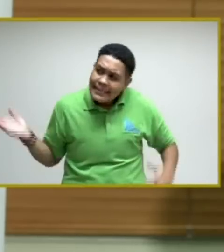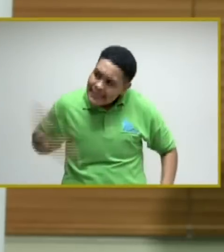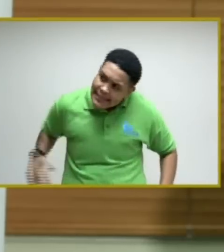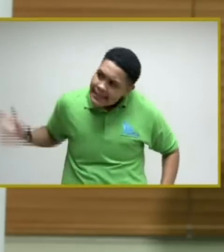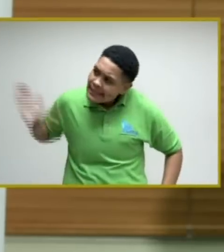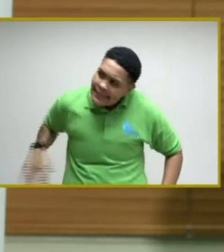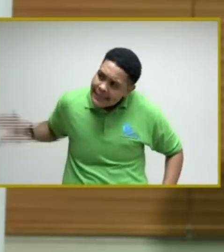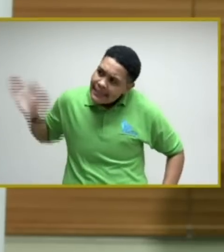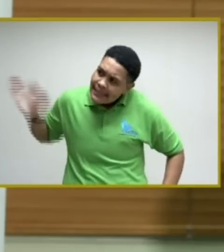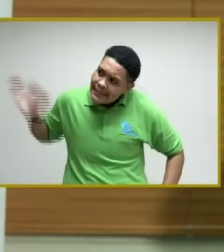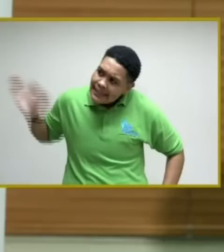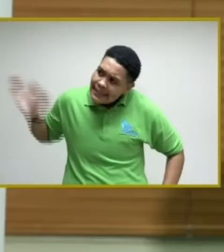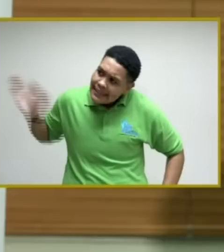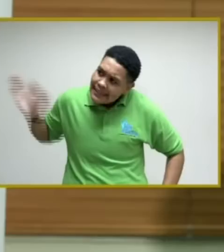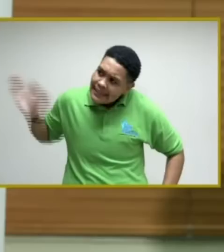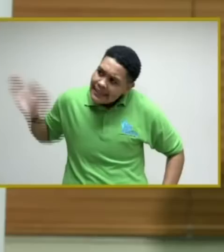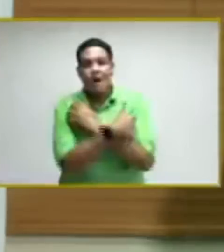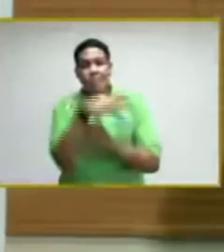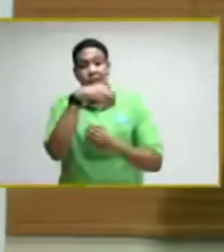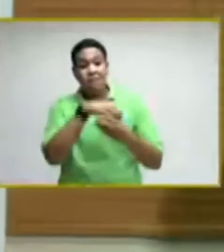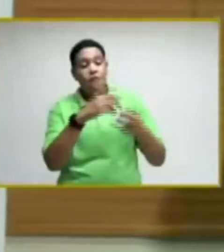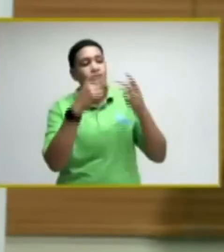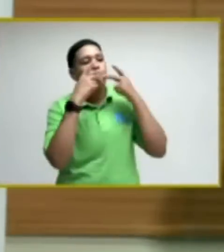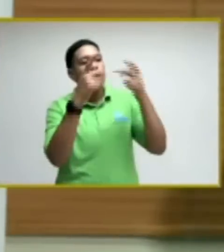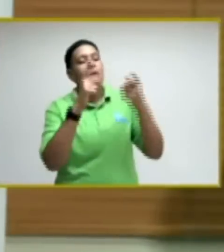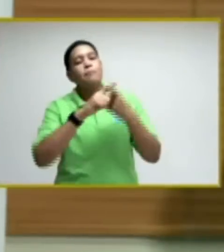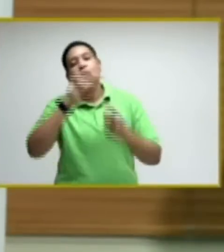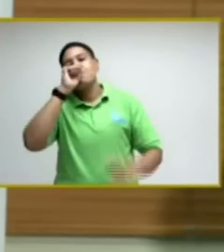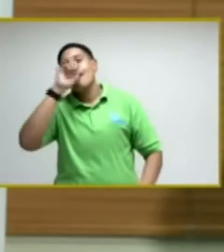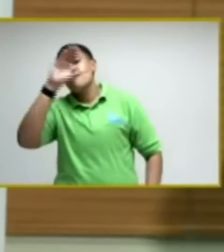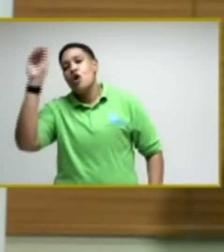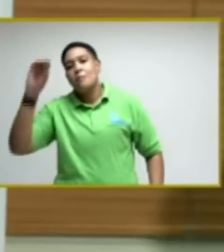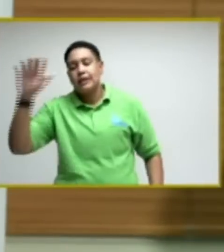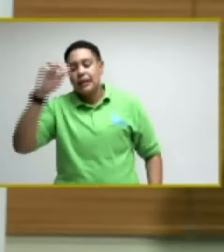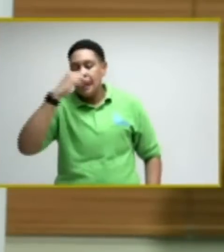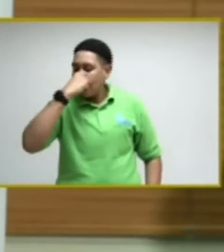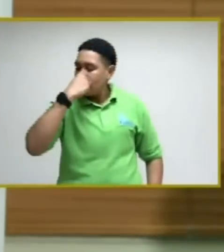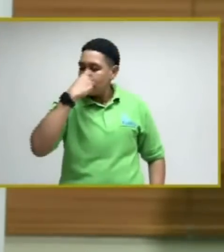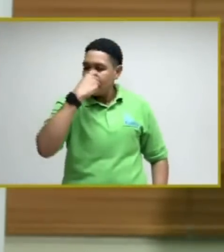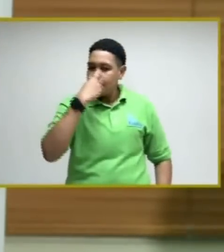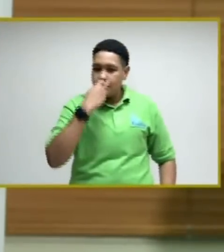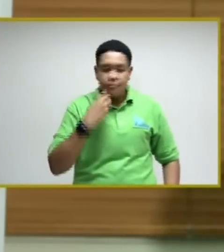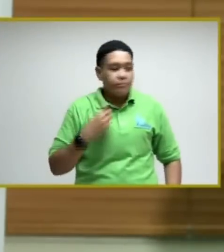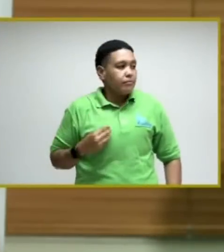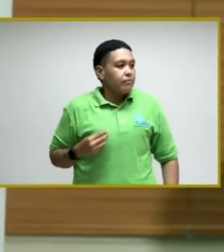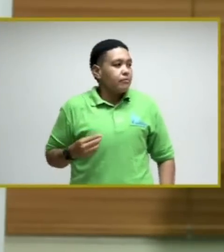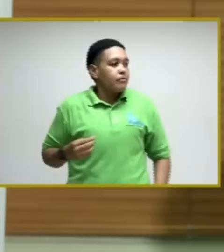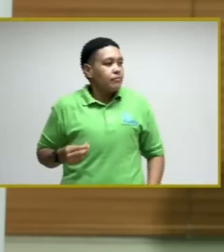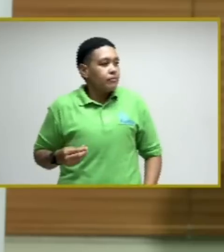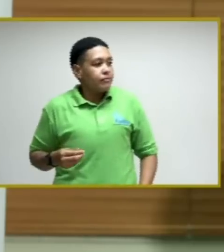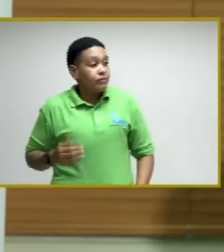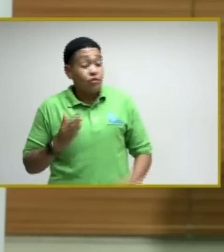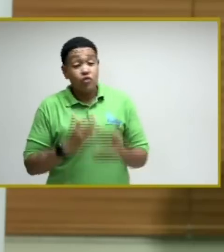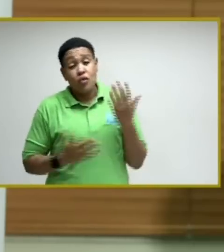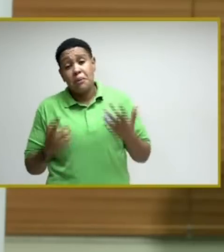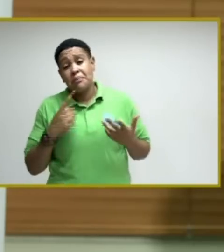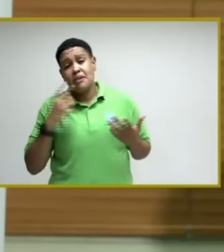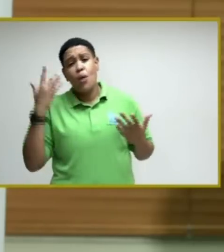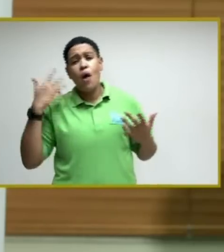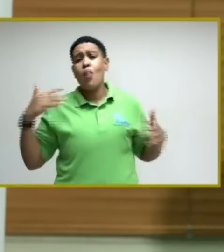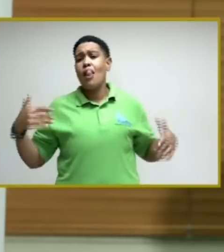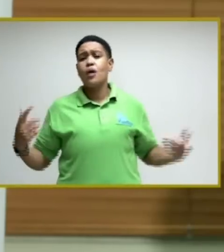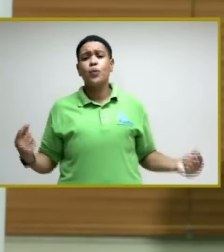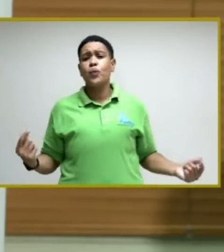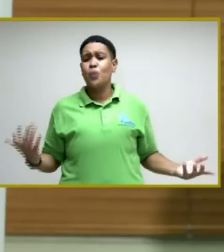vaccination involving both the public and the private sector. Some may say why we didn't do it already. Well, we were